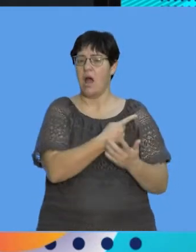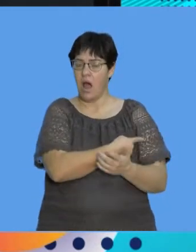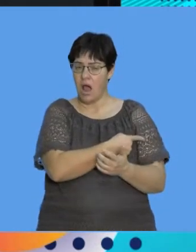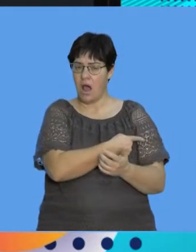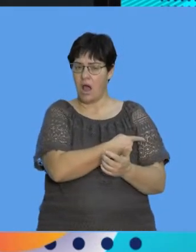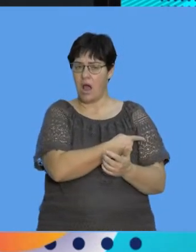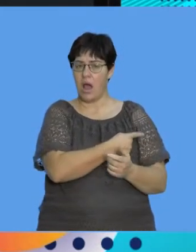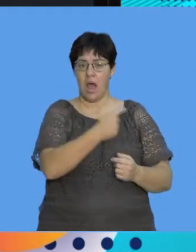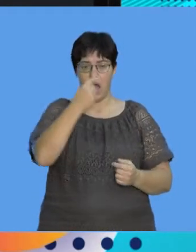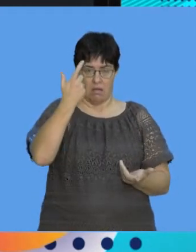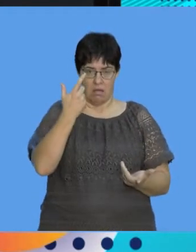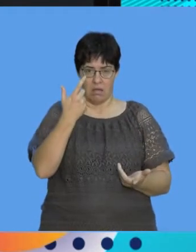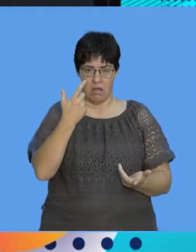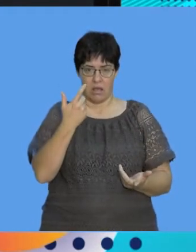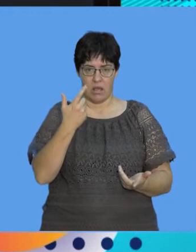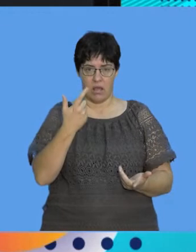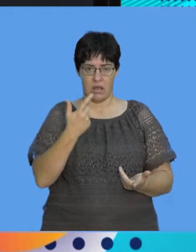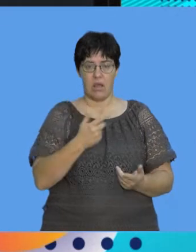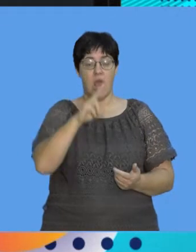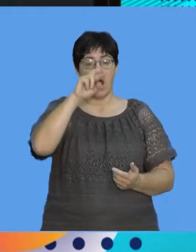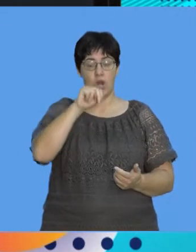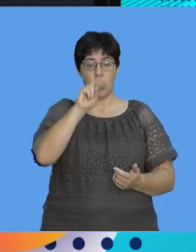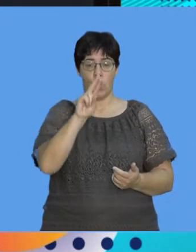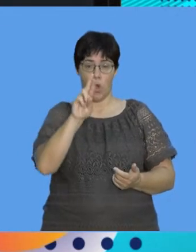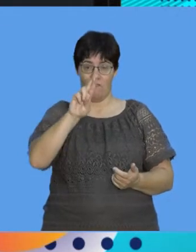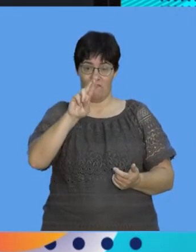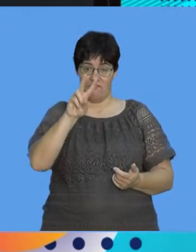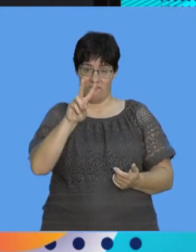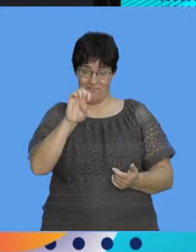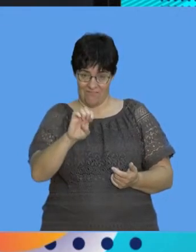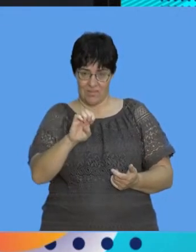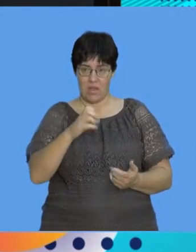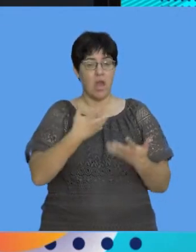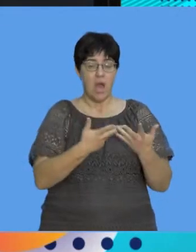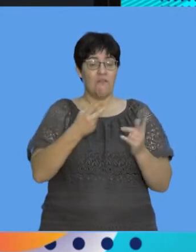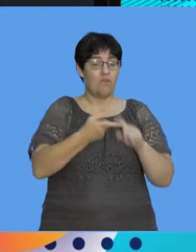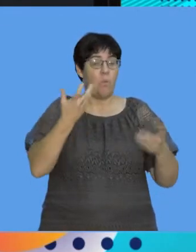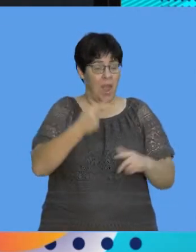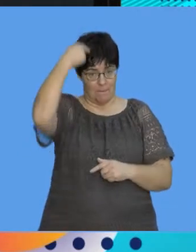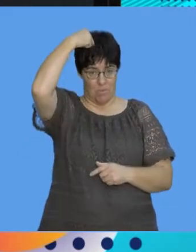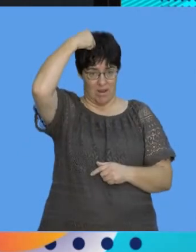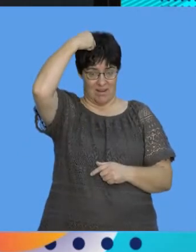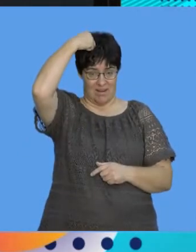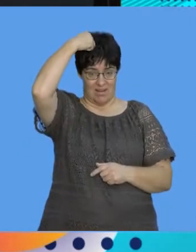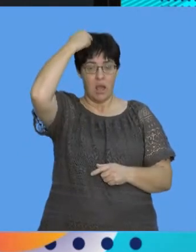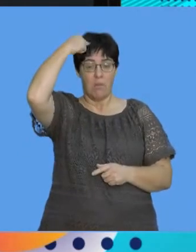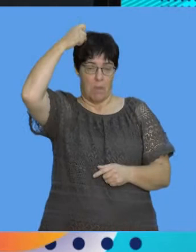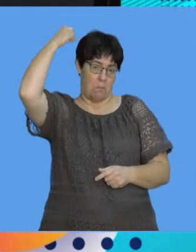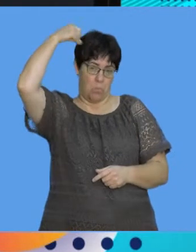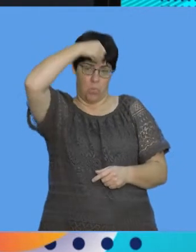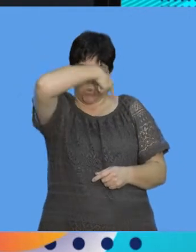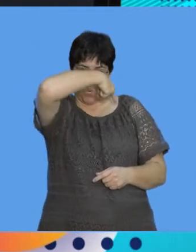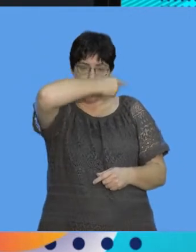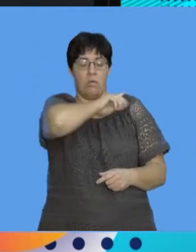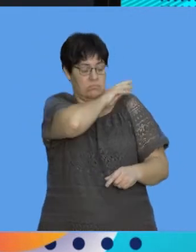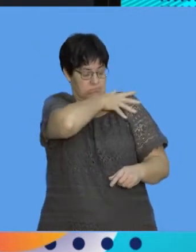need a message from something called a nerve, right? And where do our nerves originate from? This brain